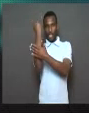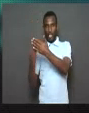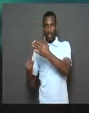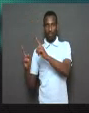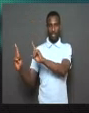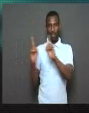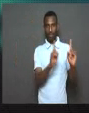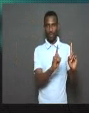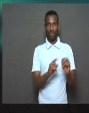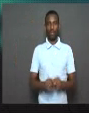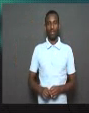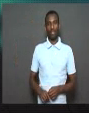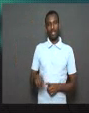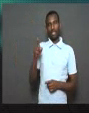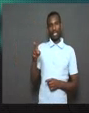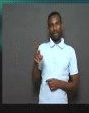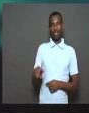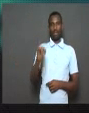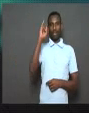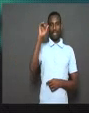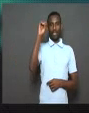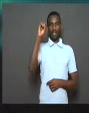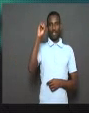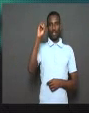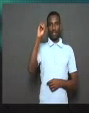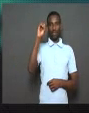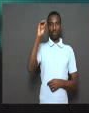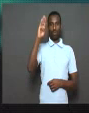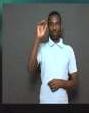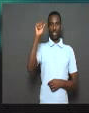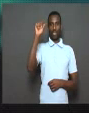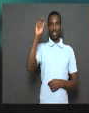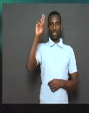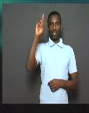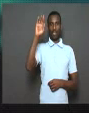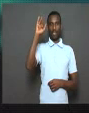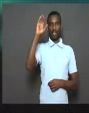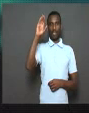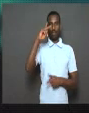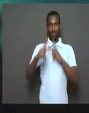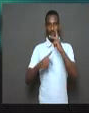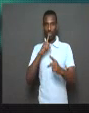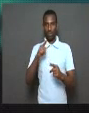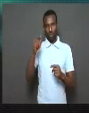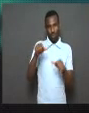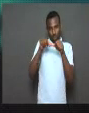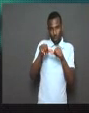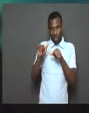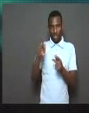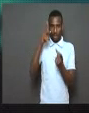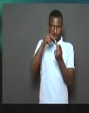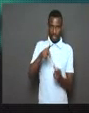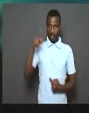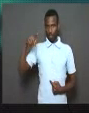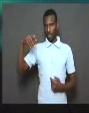The third diagram is an isobaric process, as it has constant